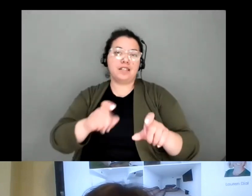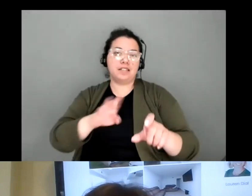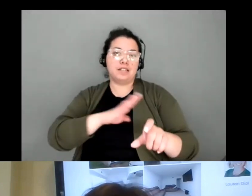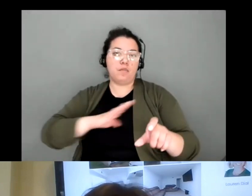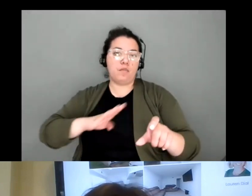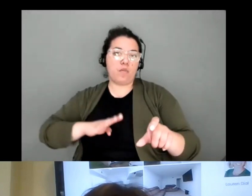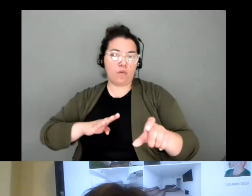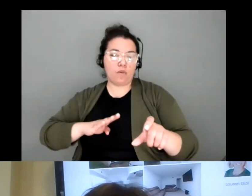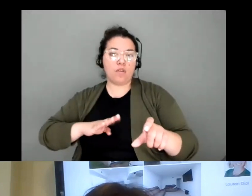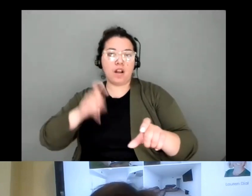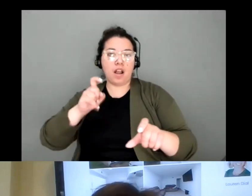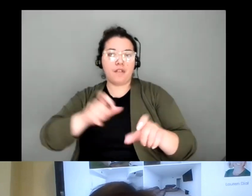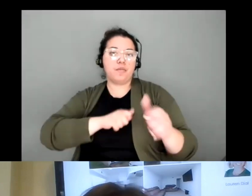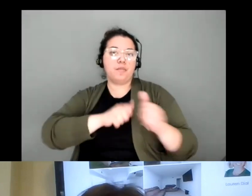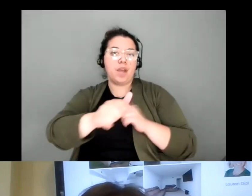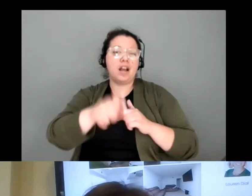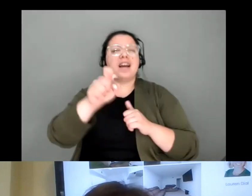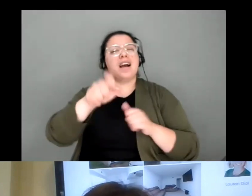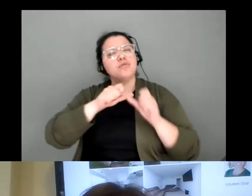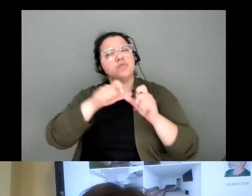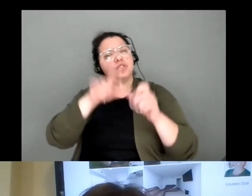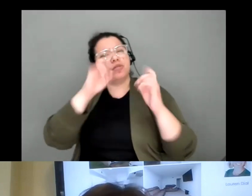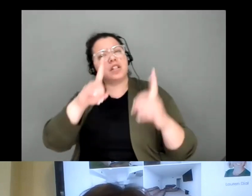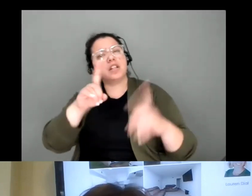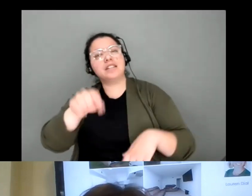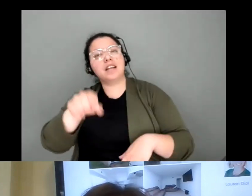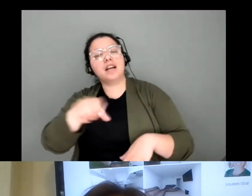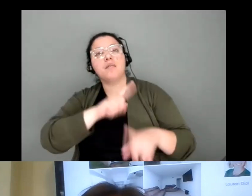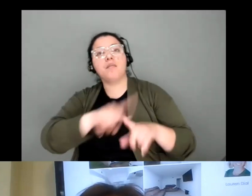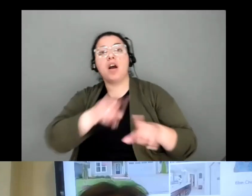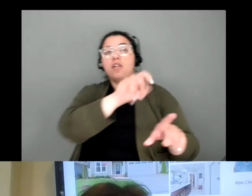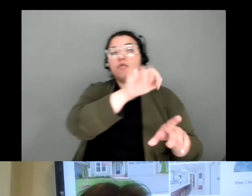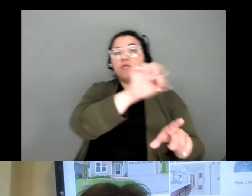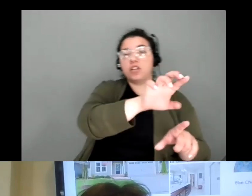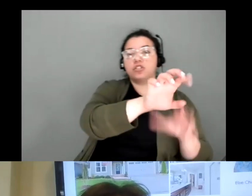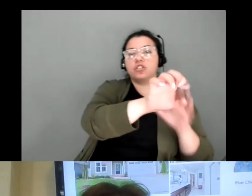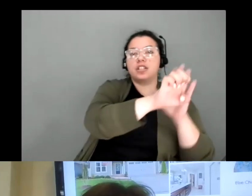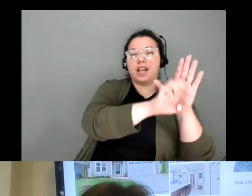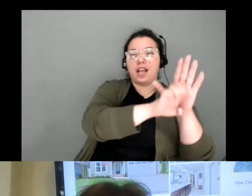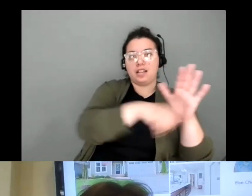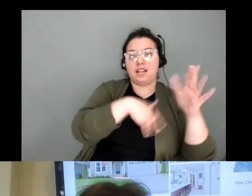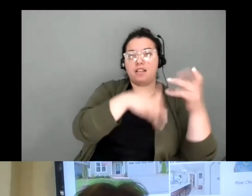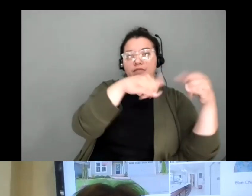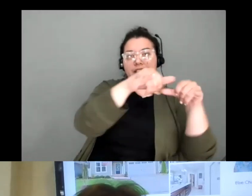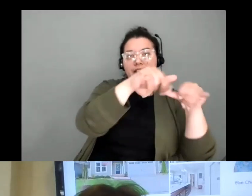some continuing education, but it's really about the code of ethics and your business practices that